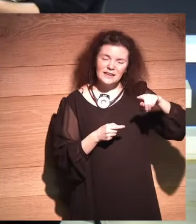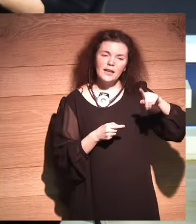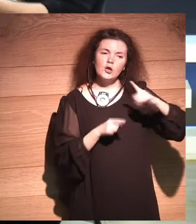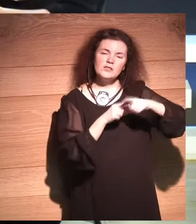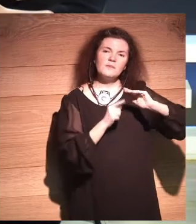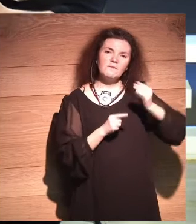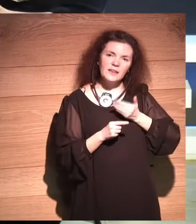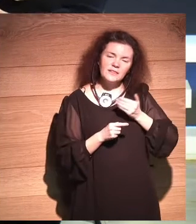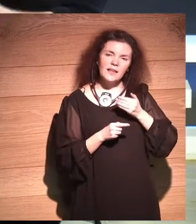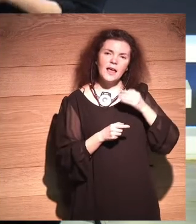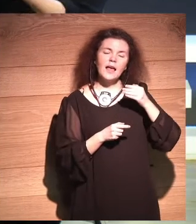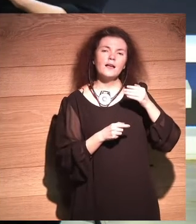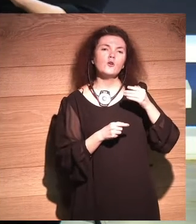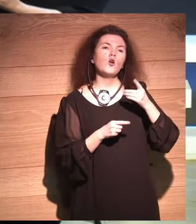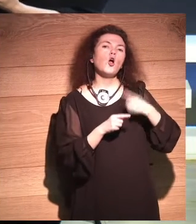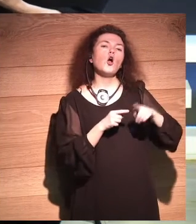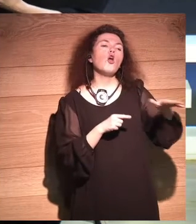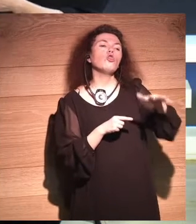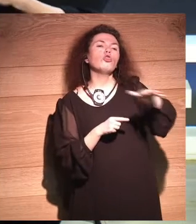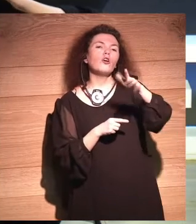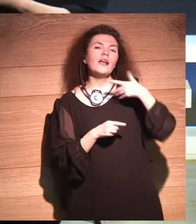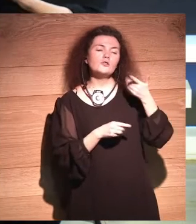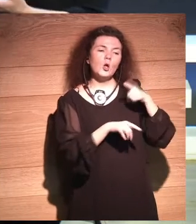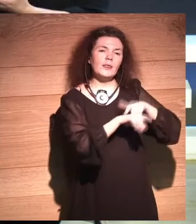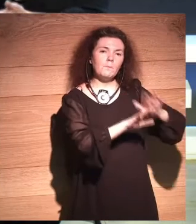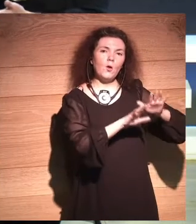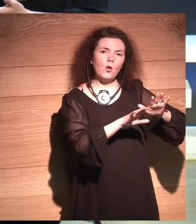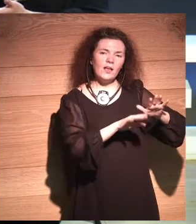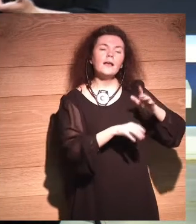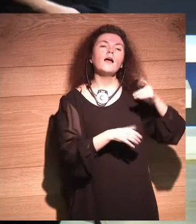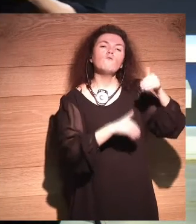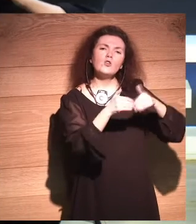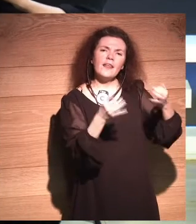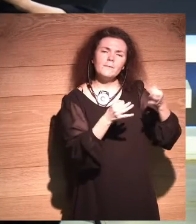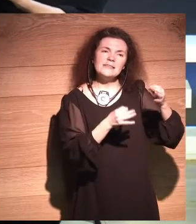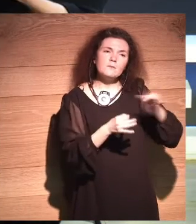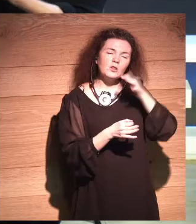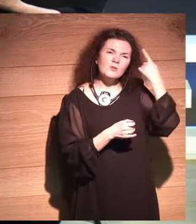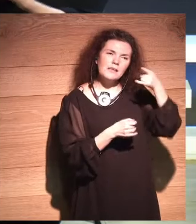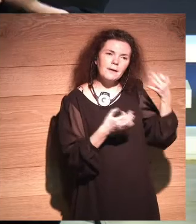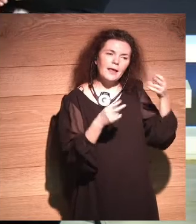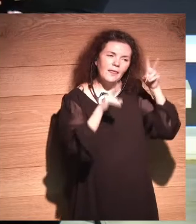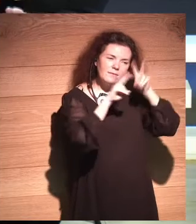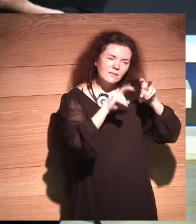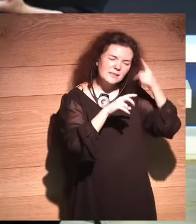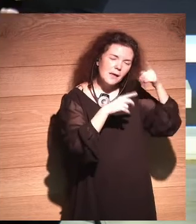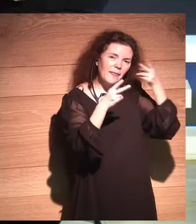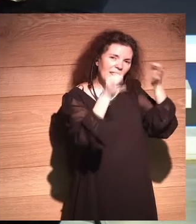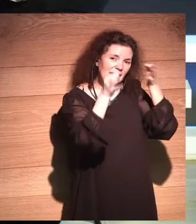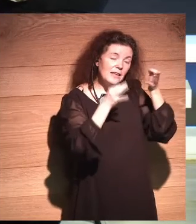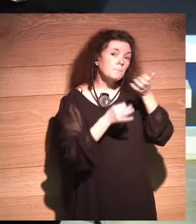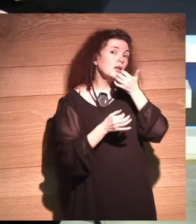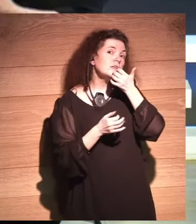get engaged? Absolutely. And that's a future that we haven't yet invented, that blends some of the best of